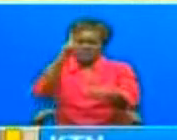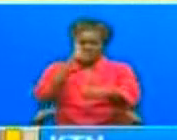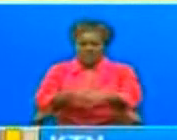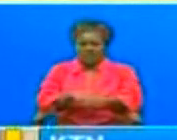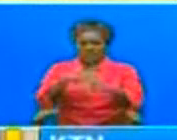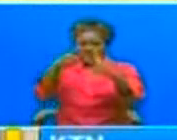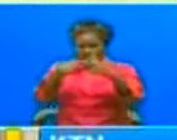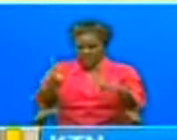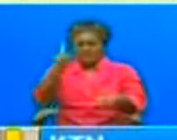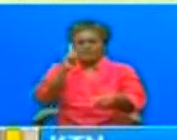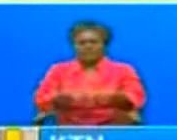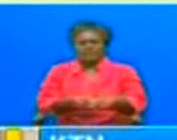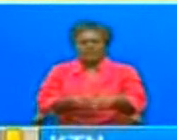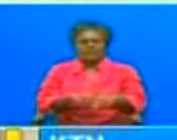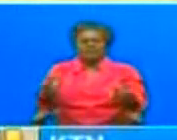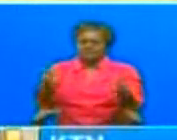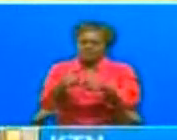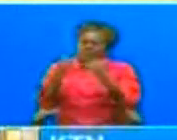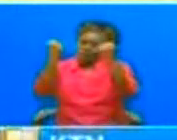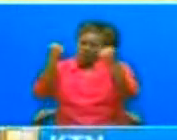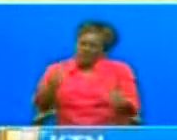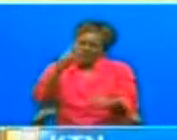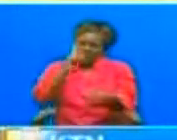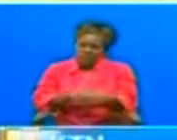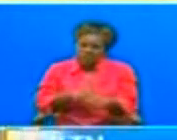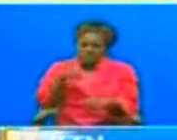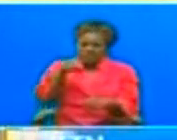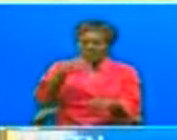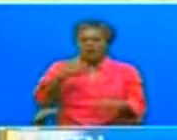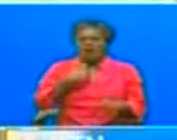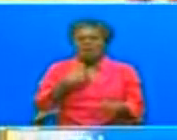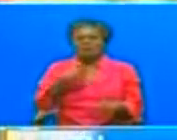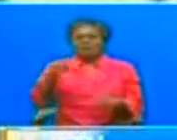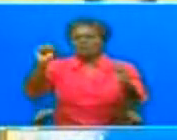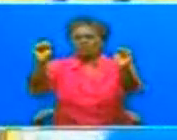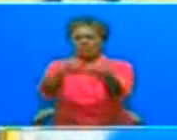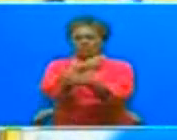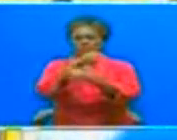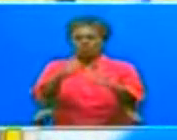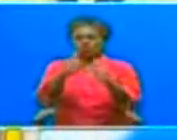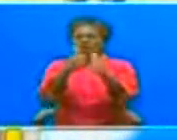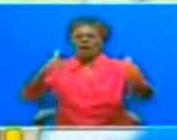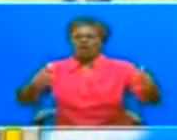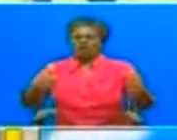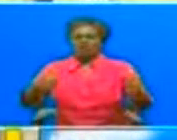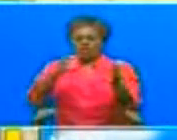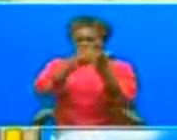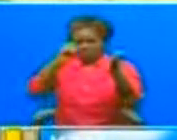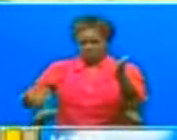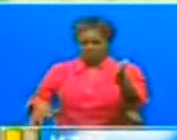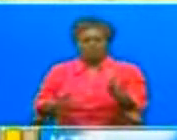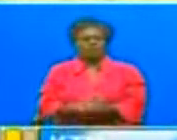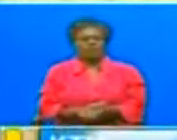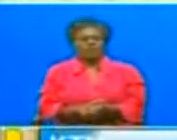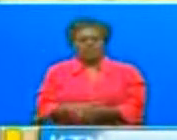onset. The side had a difficult time learning the rigors of the top flight league and was unable to avoid the chop at the end of the season. In